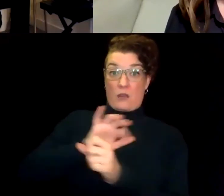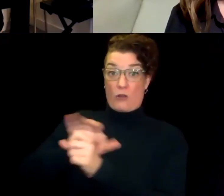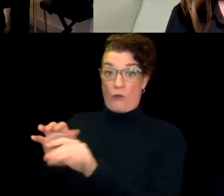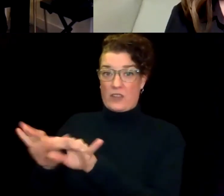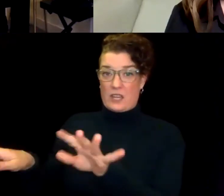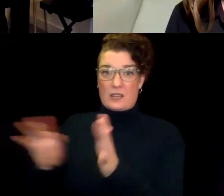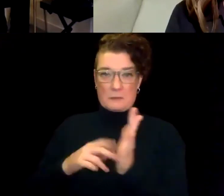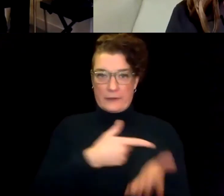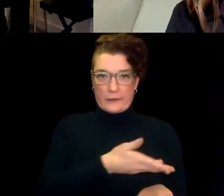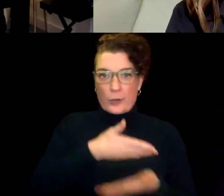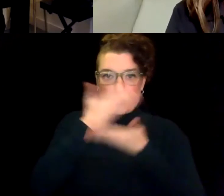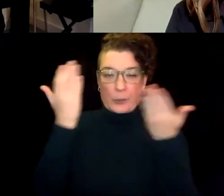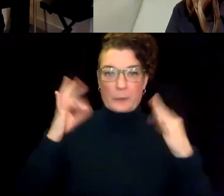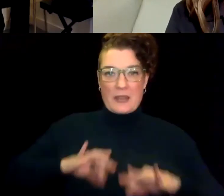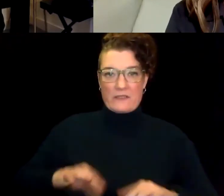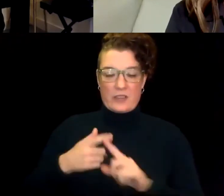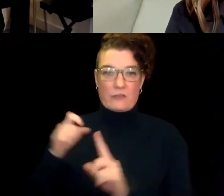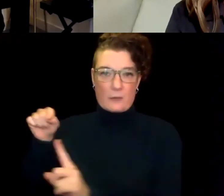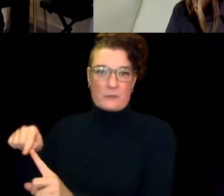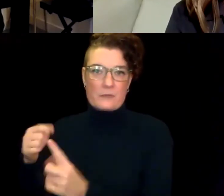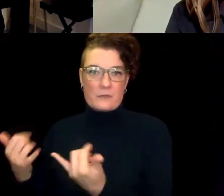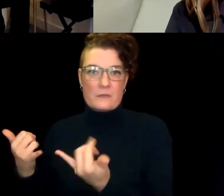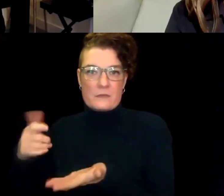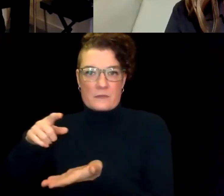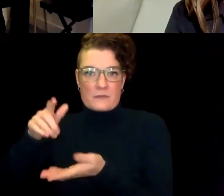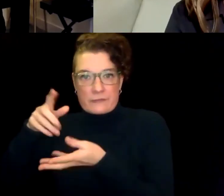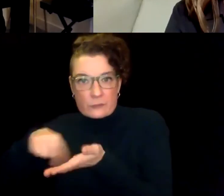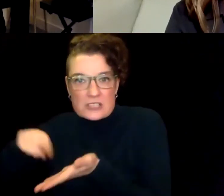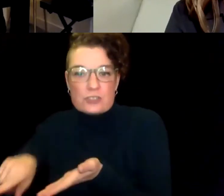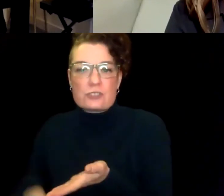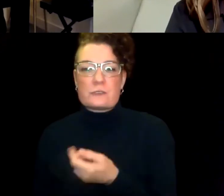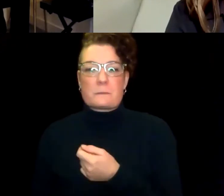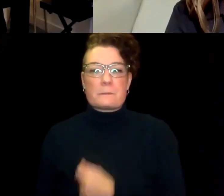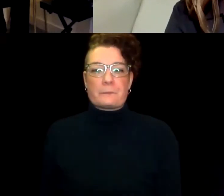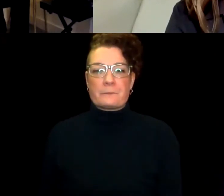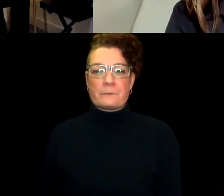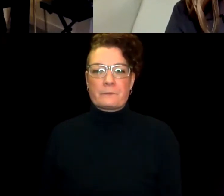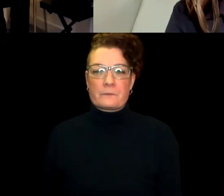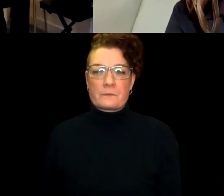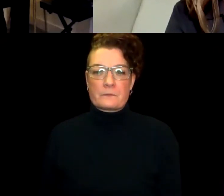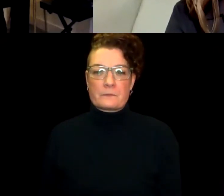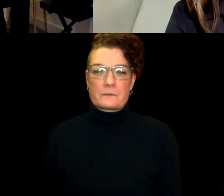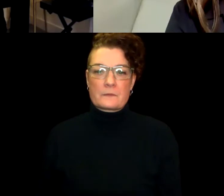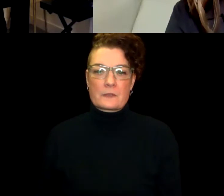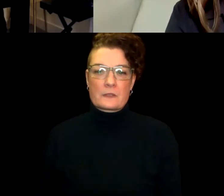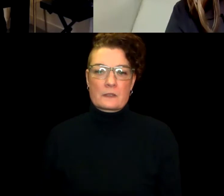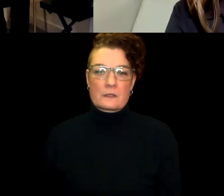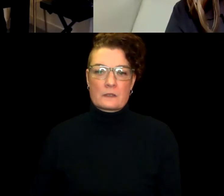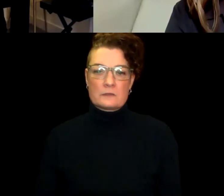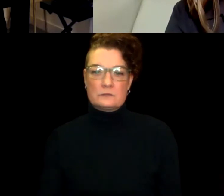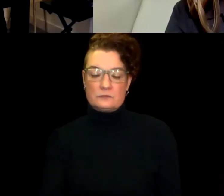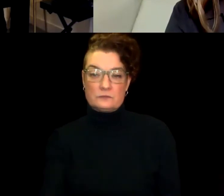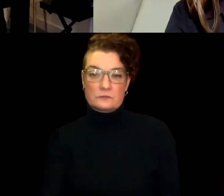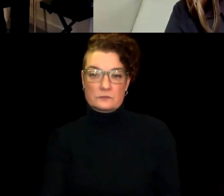that science. So I think that's one concern or question that was raised. I think that